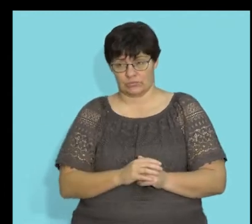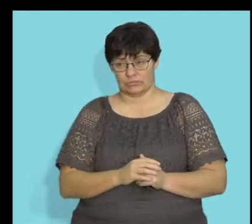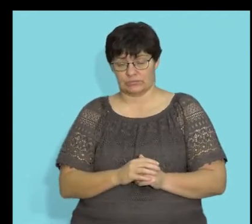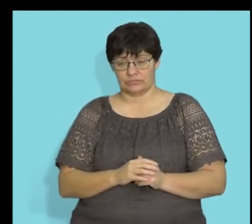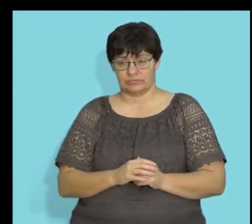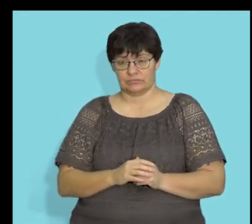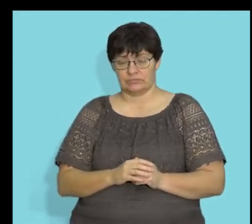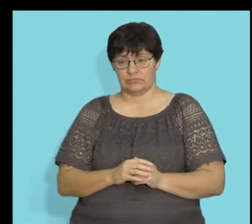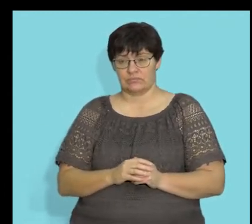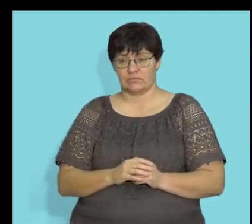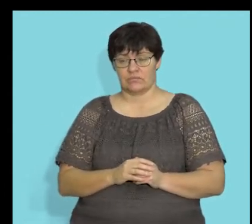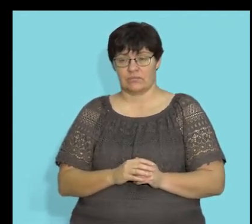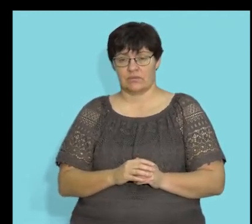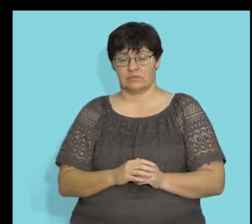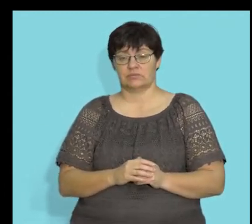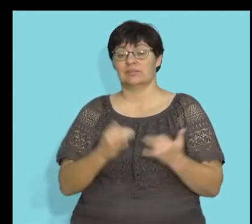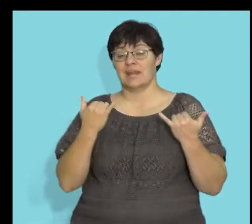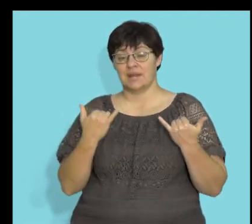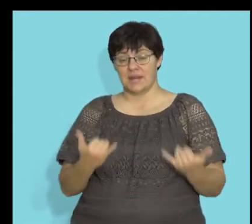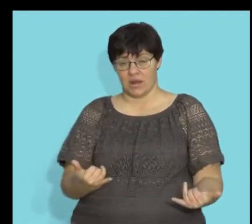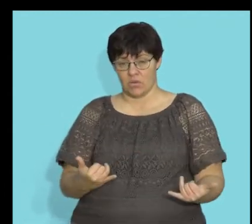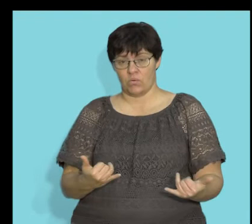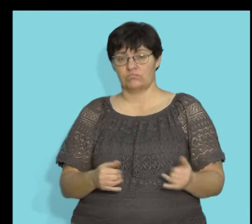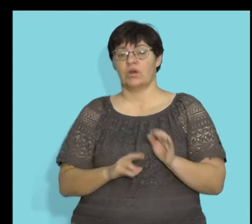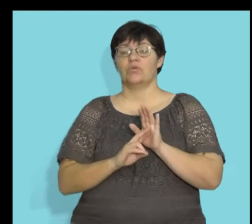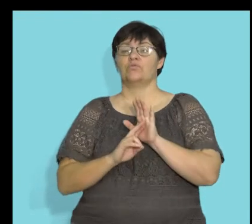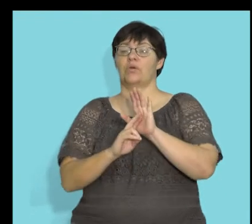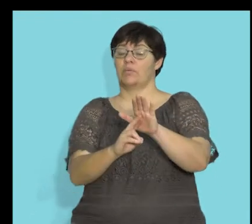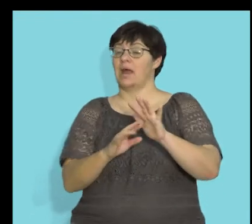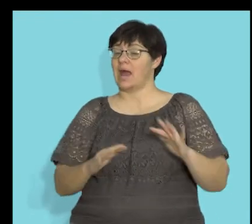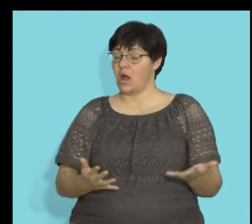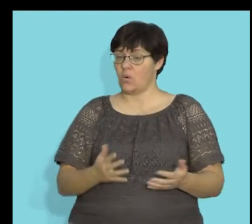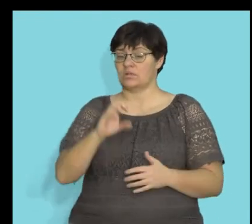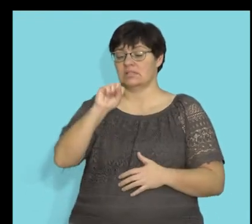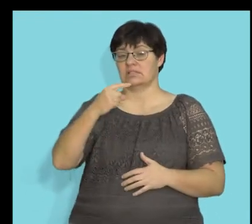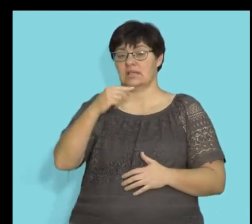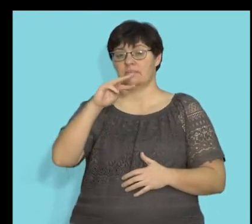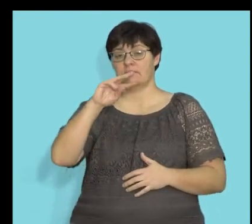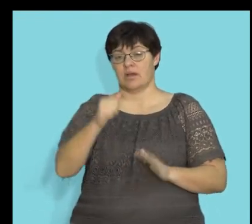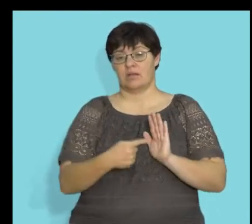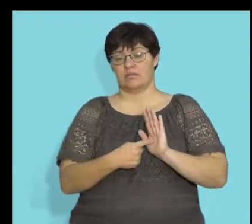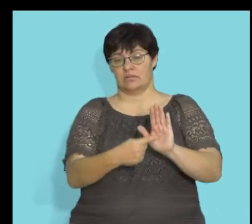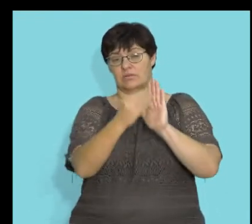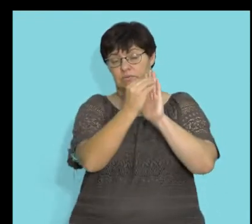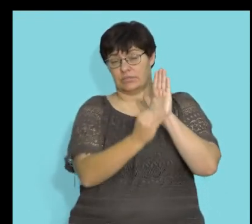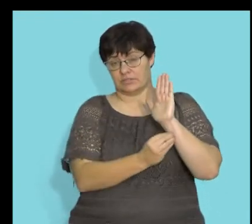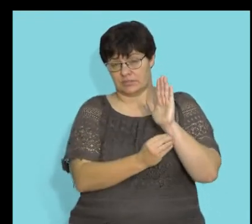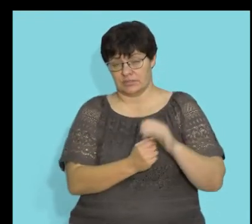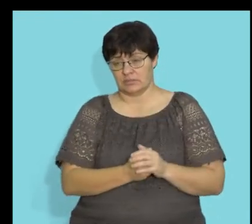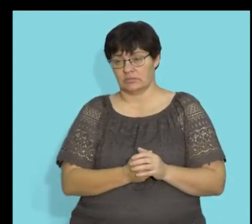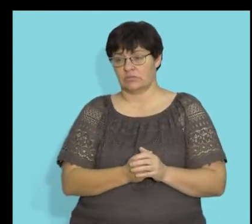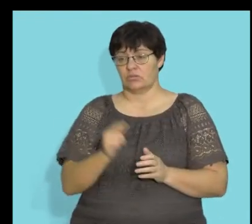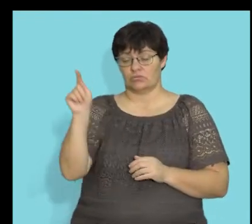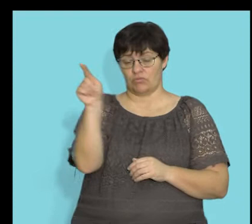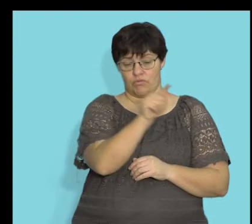in this sum. Now is the point where I'm going to represent it in sigma notation. So we're going to draw our